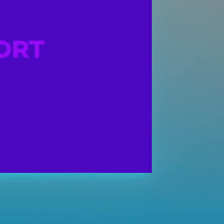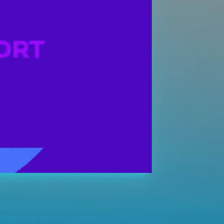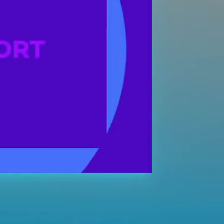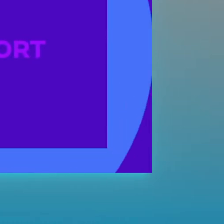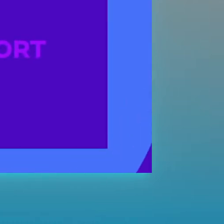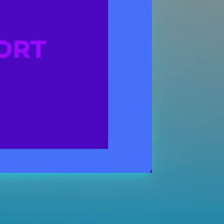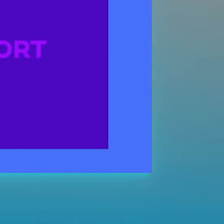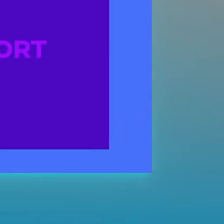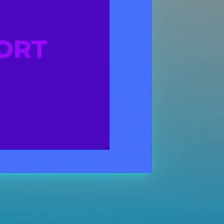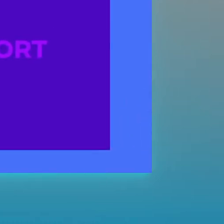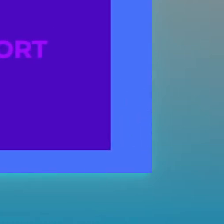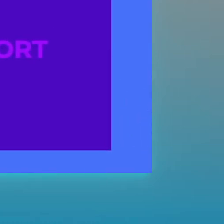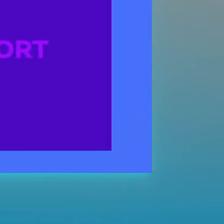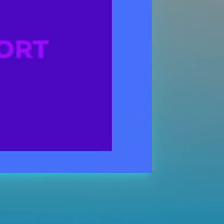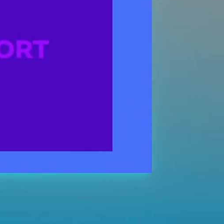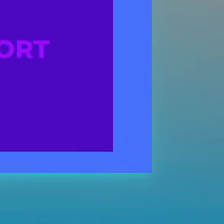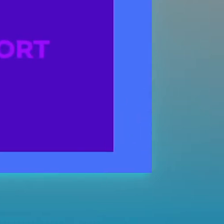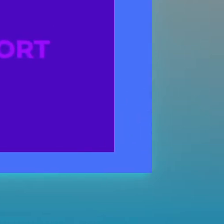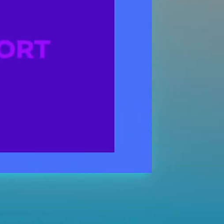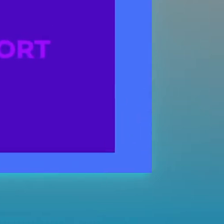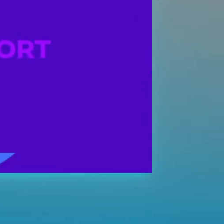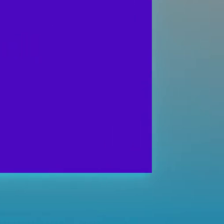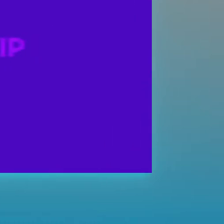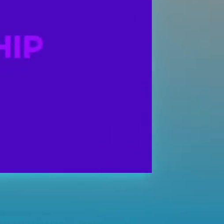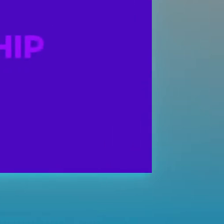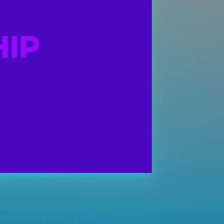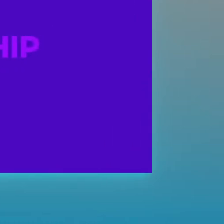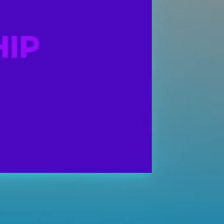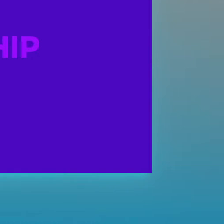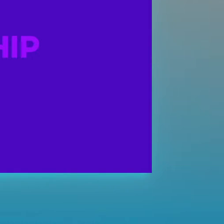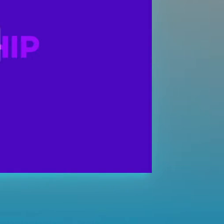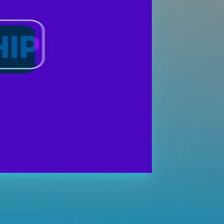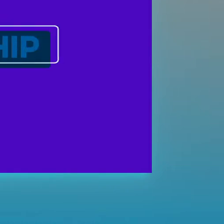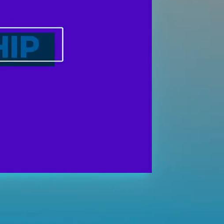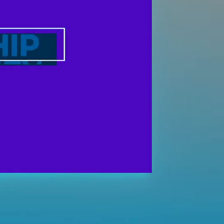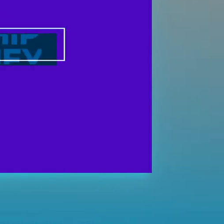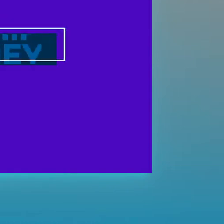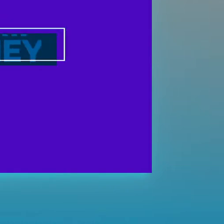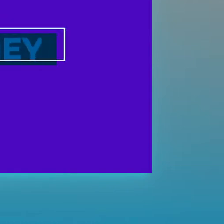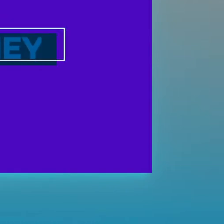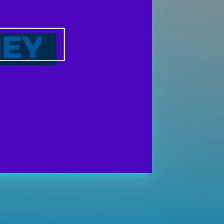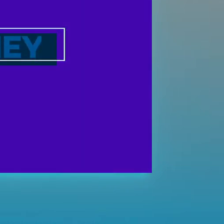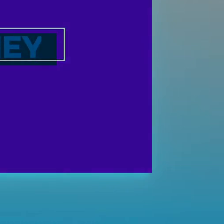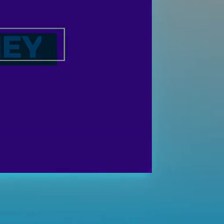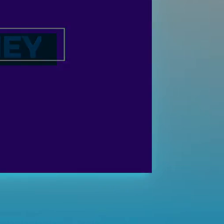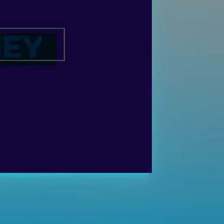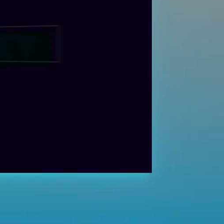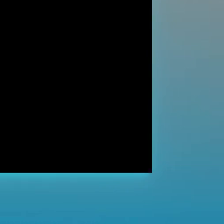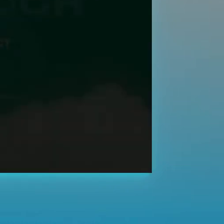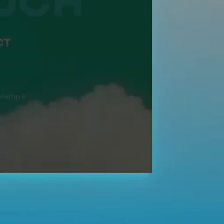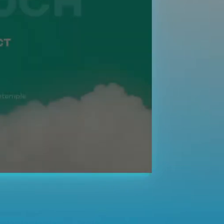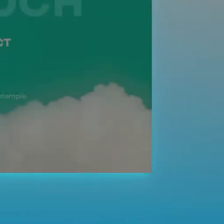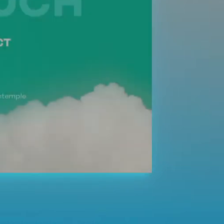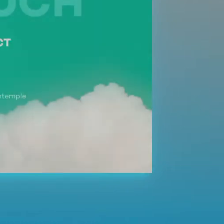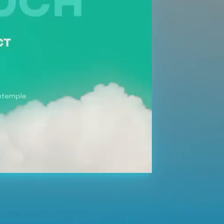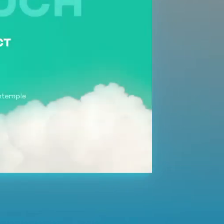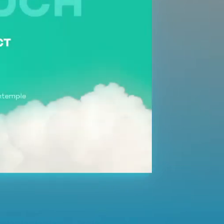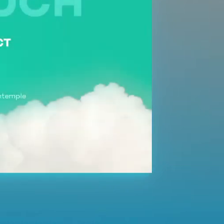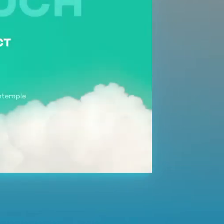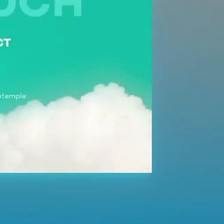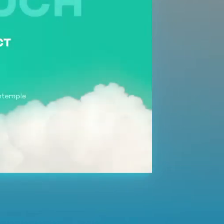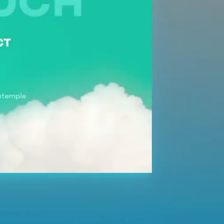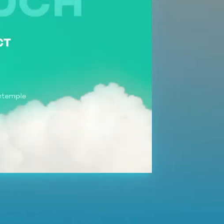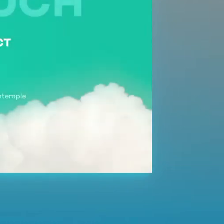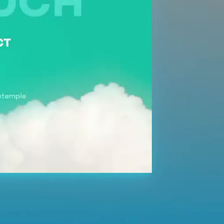Only if we've got it, yeah. There's salvation in your name. There's salvation